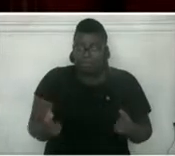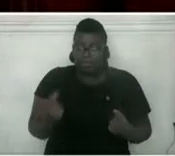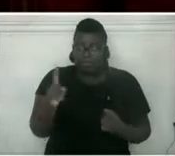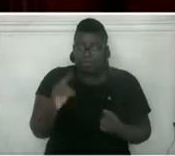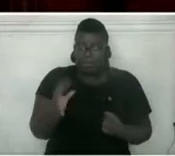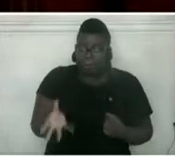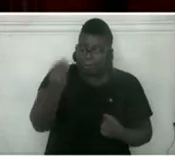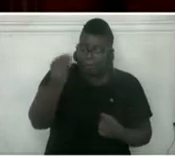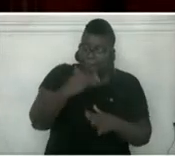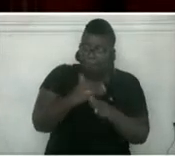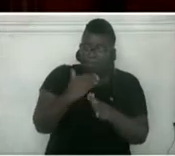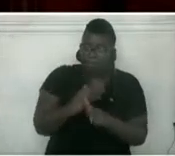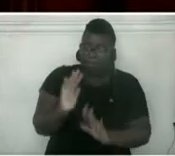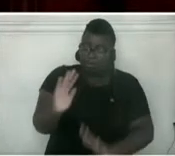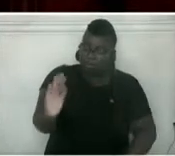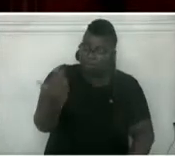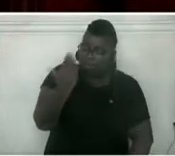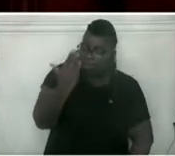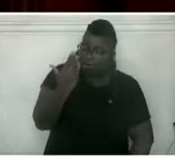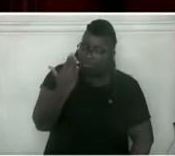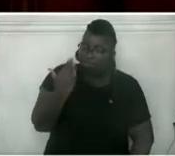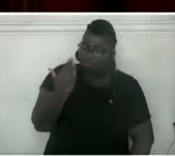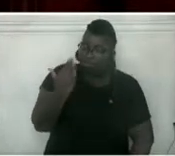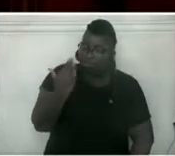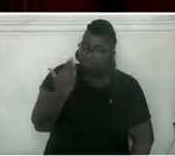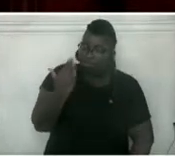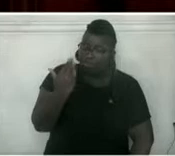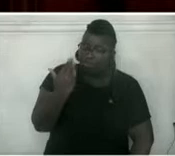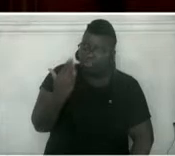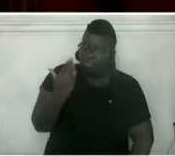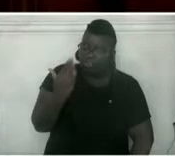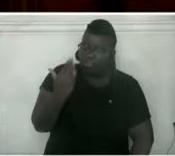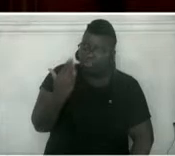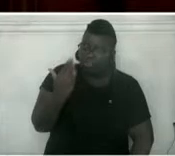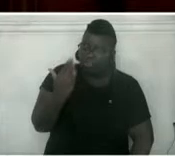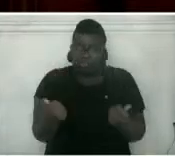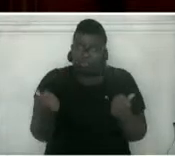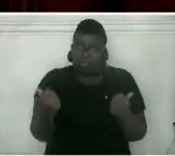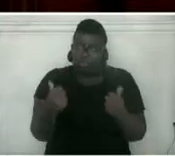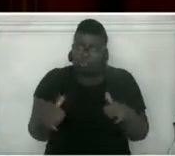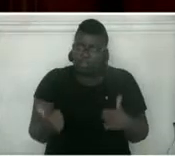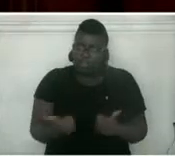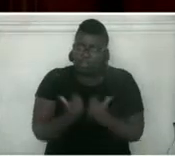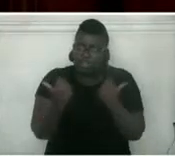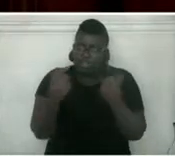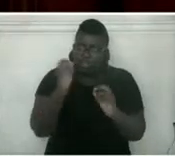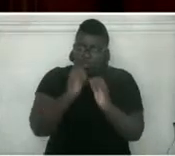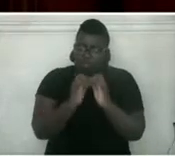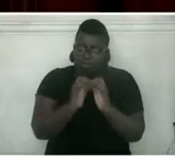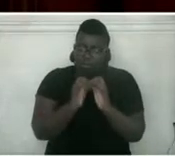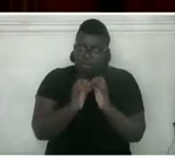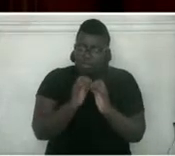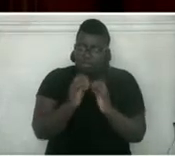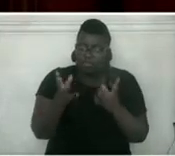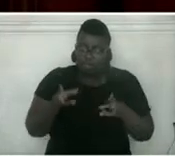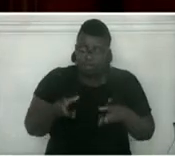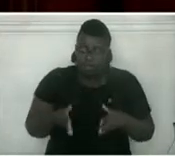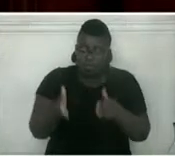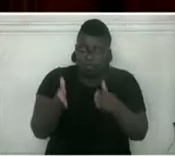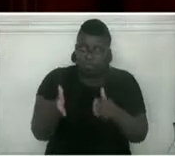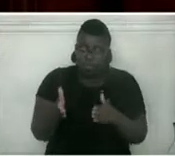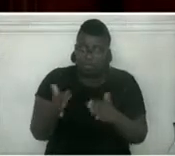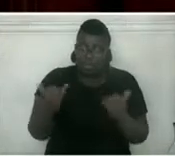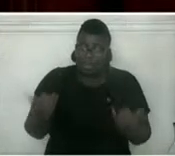workable approach to address the challenge of maintenance of our roads. Through